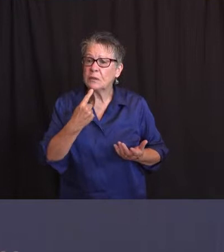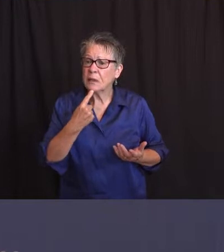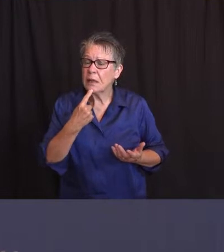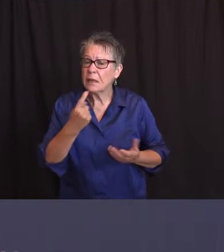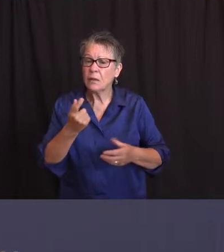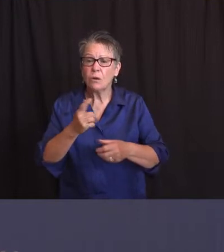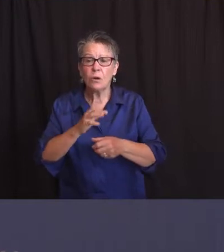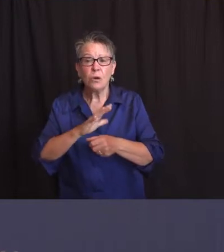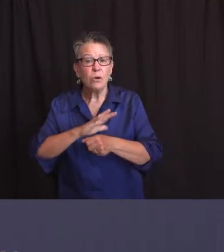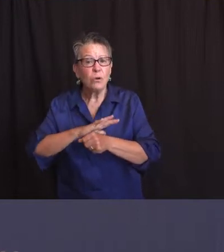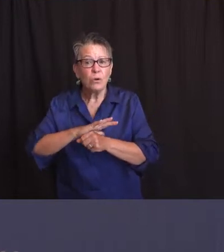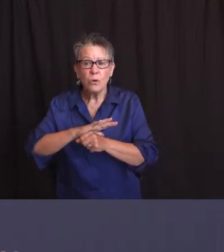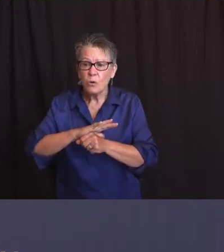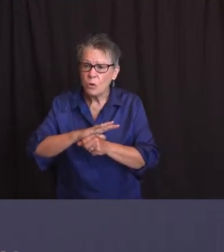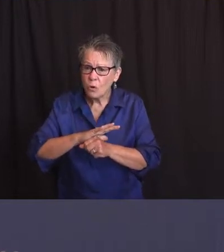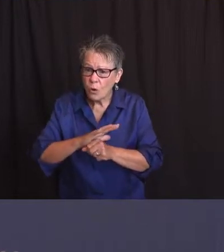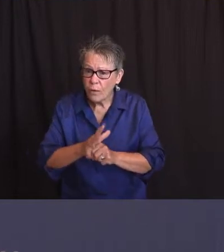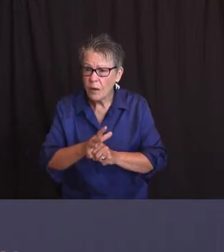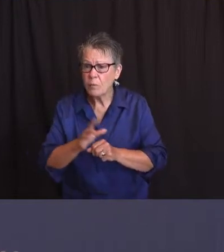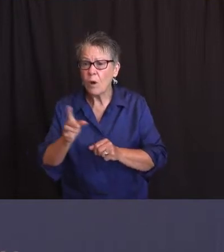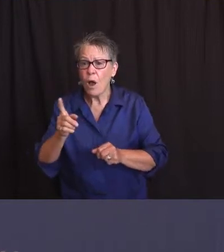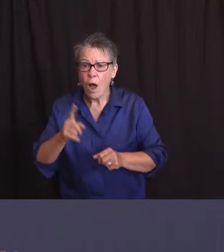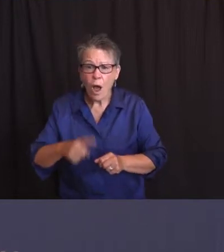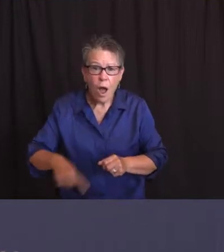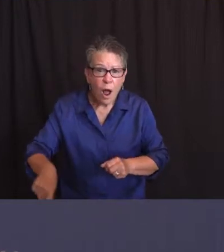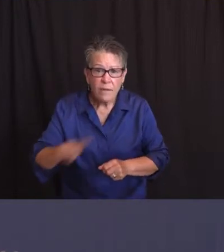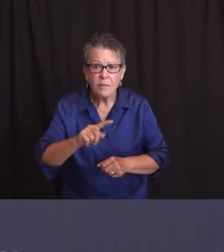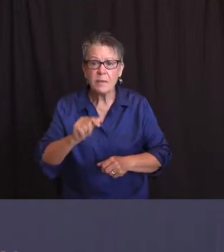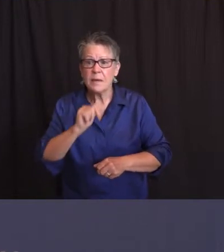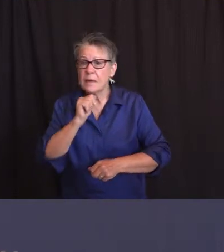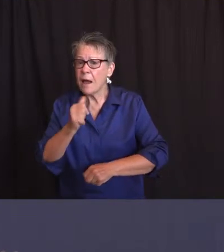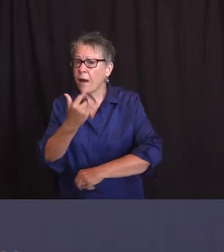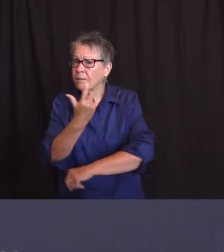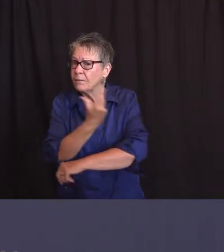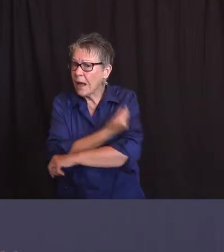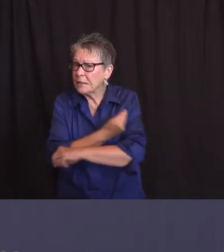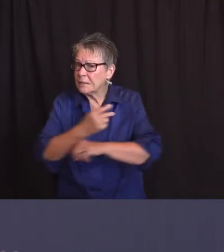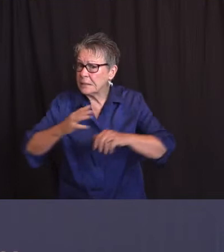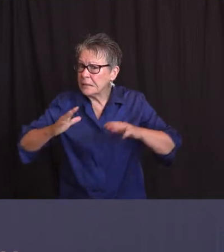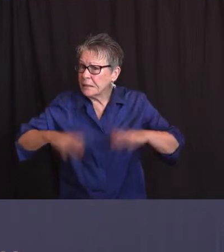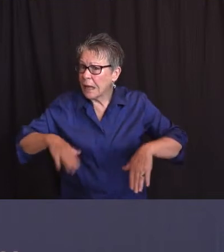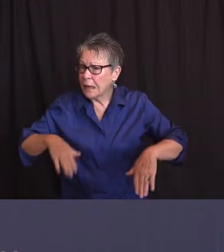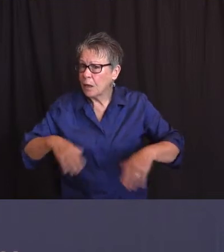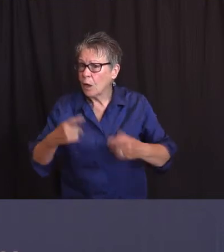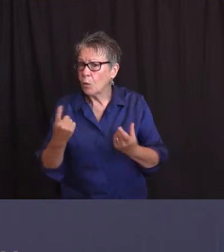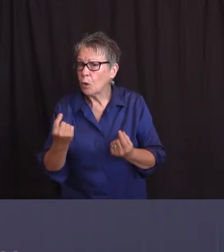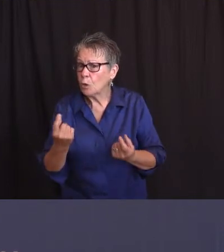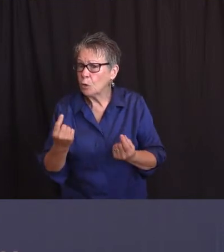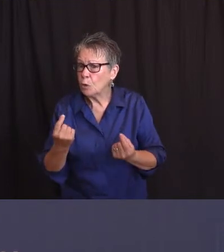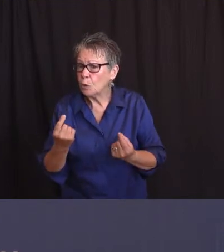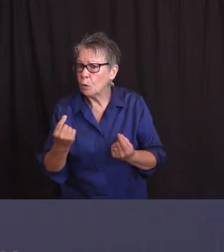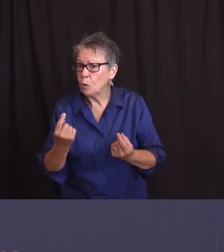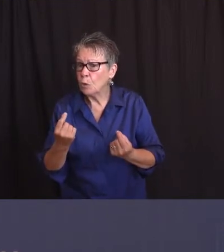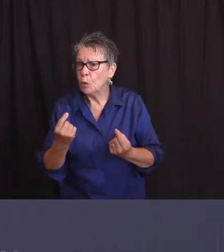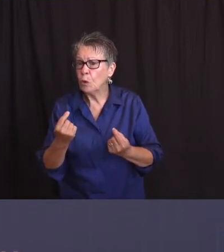you. Obviously, you're not getting the amount of vaccination you want to. Is it time to use the carrot or the stick?